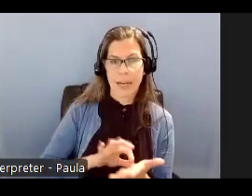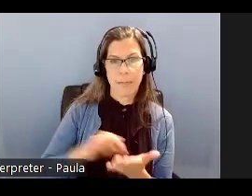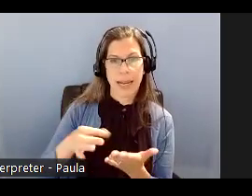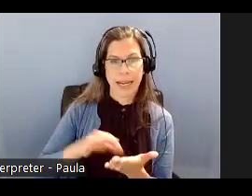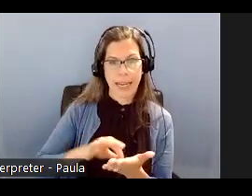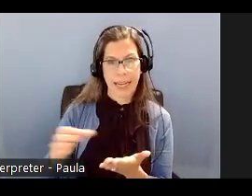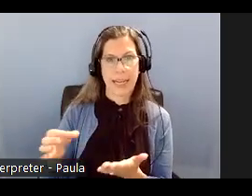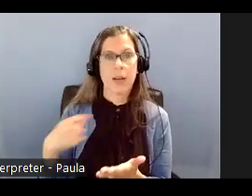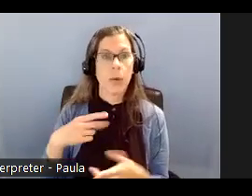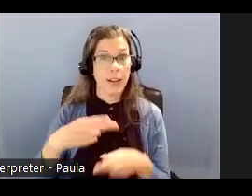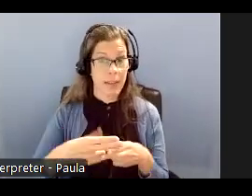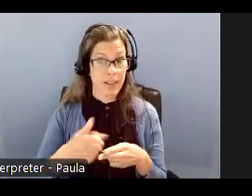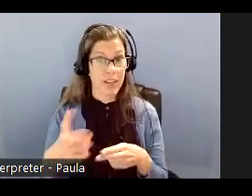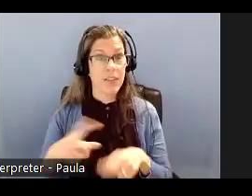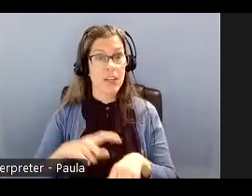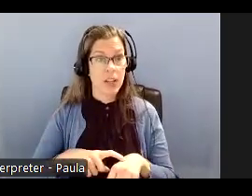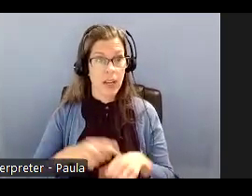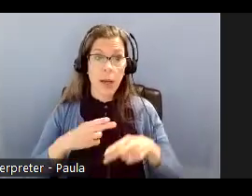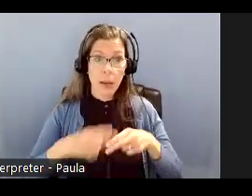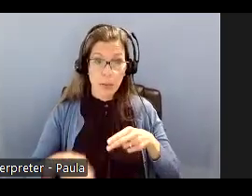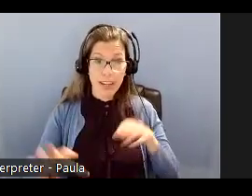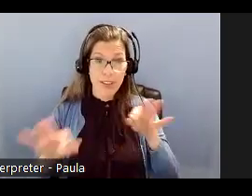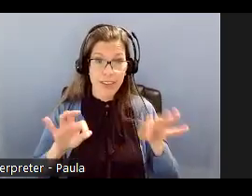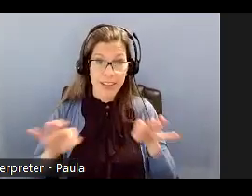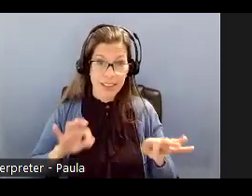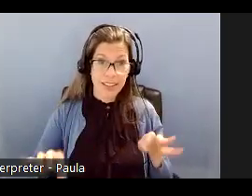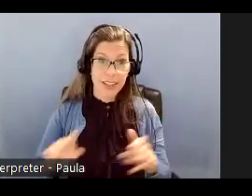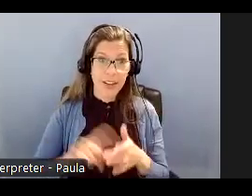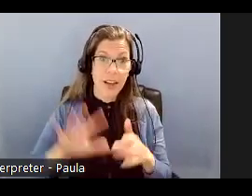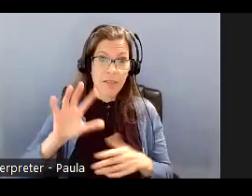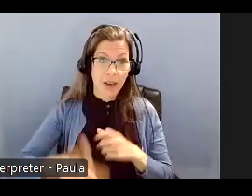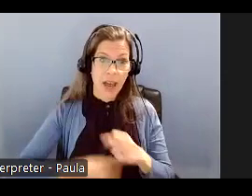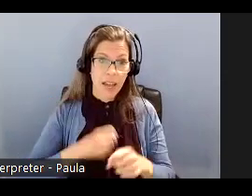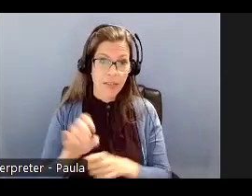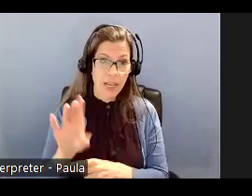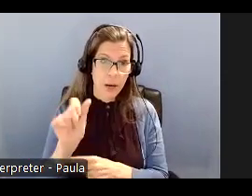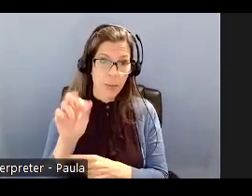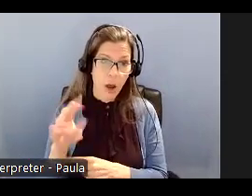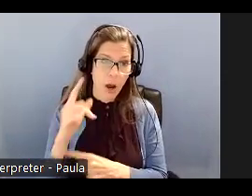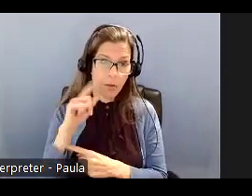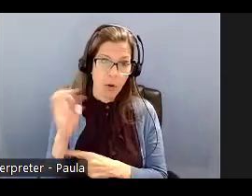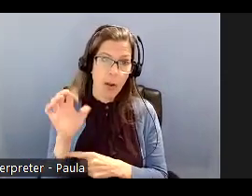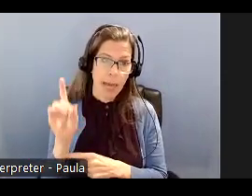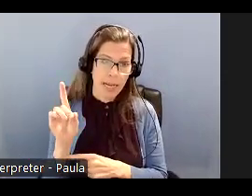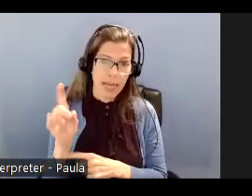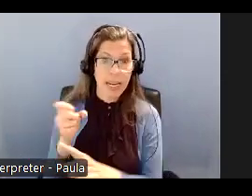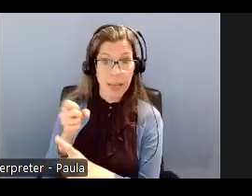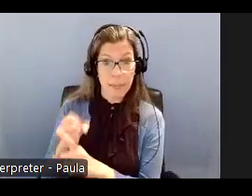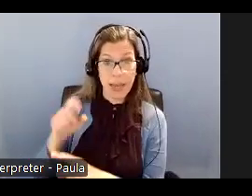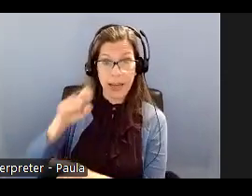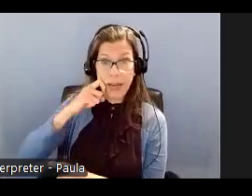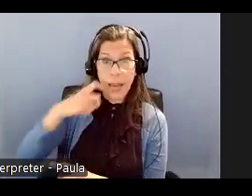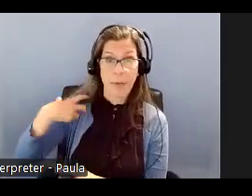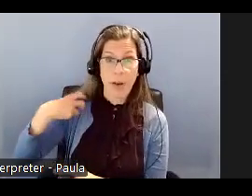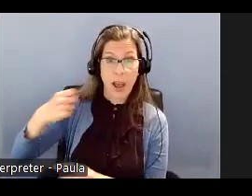and so basically a brief explanation of what the 5-year bar is for Medicaid and its impact on Apple Health